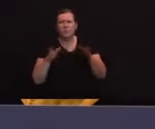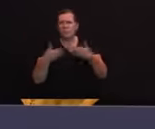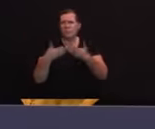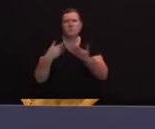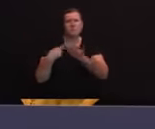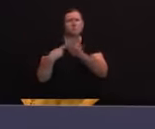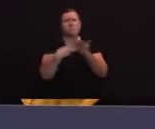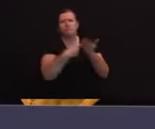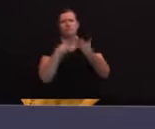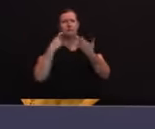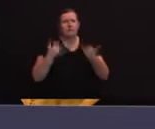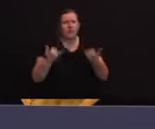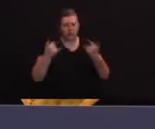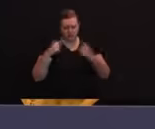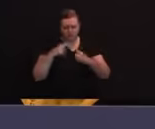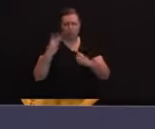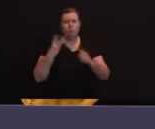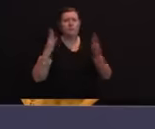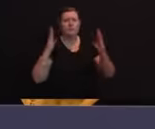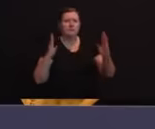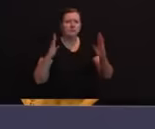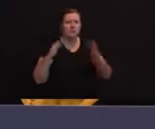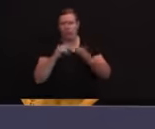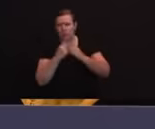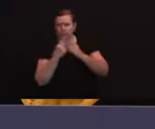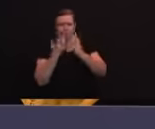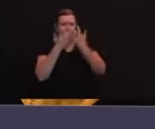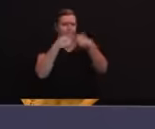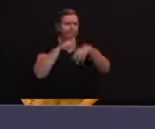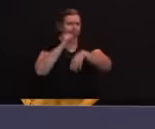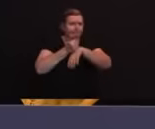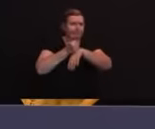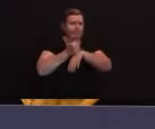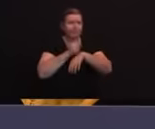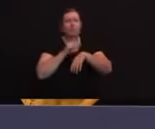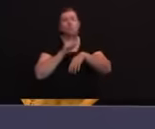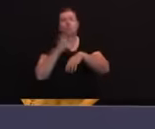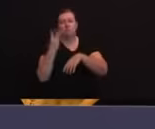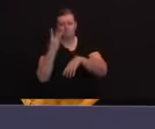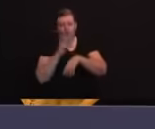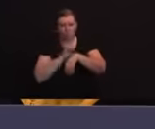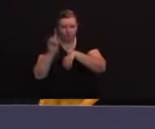that between now and Wednesday. But we'll be with you Wednesday at 1 in some form or another. Thanks. God bless.